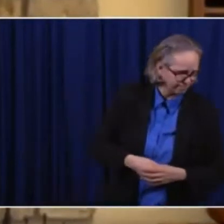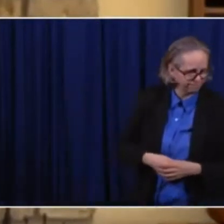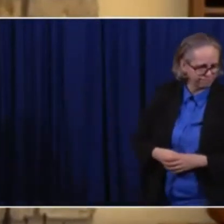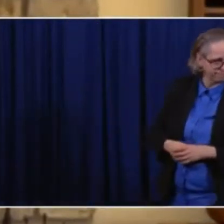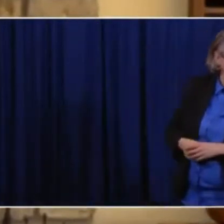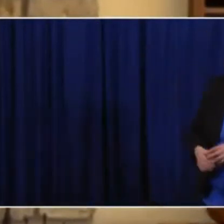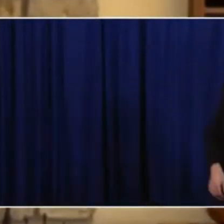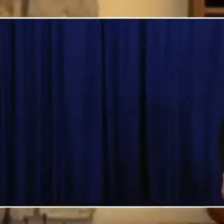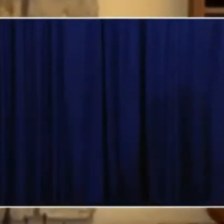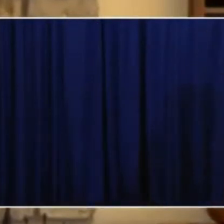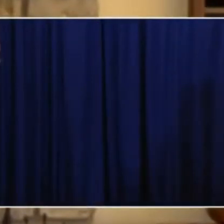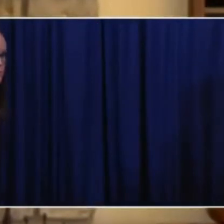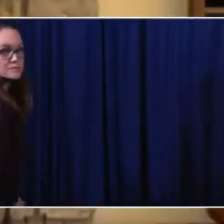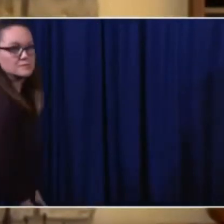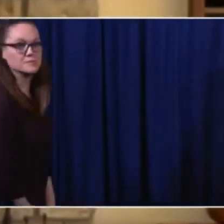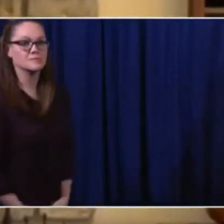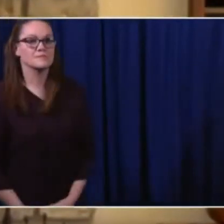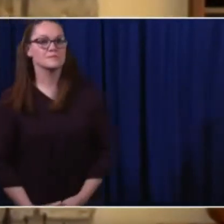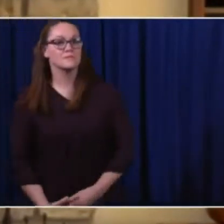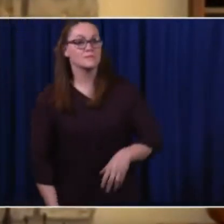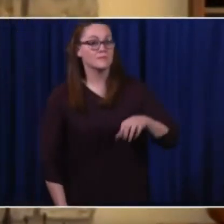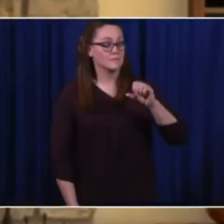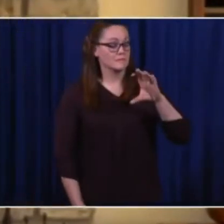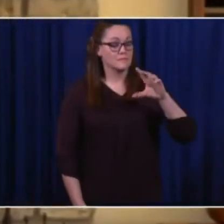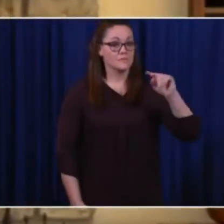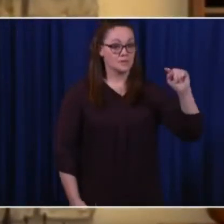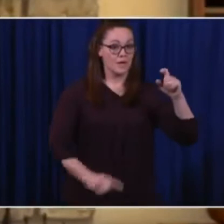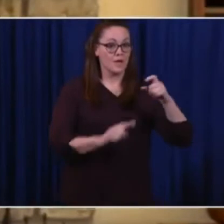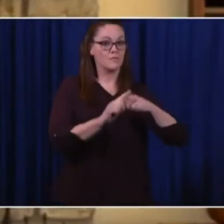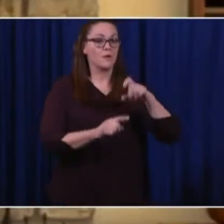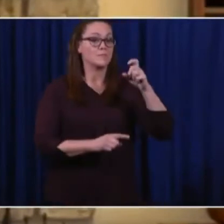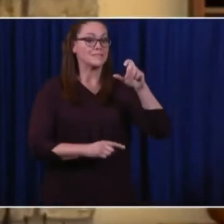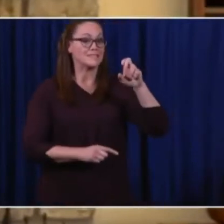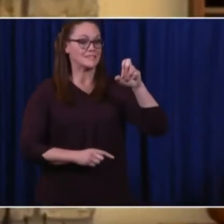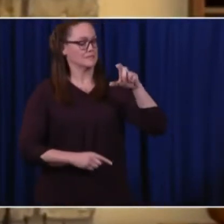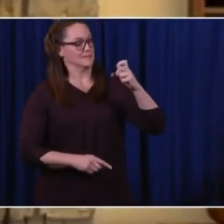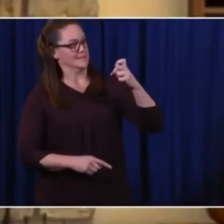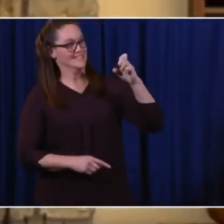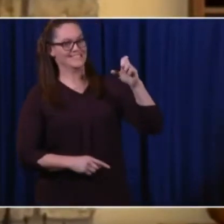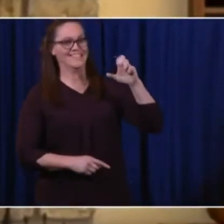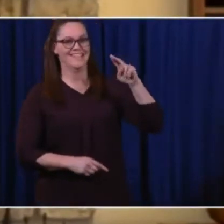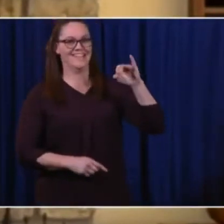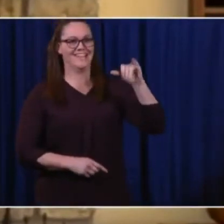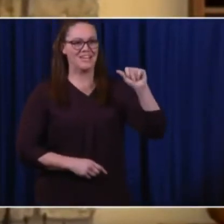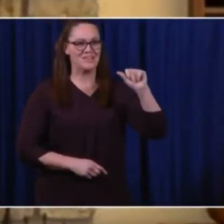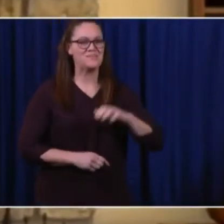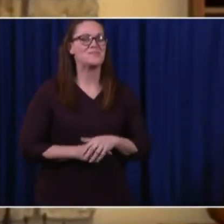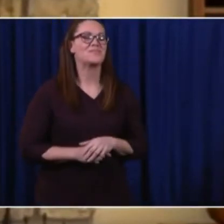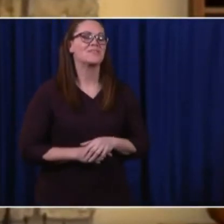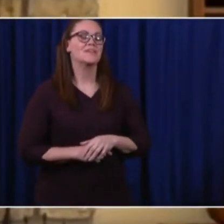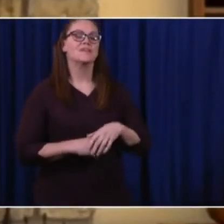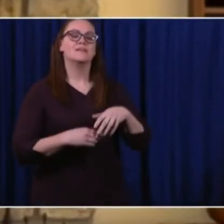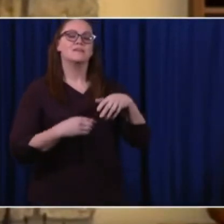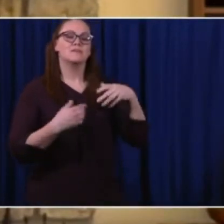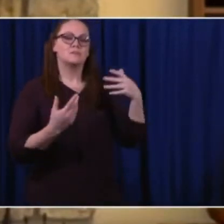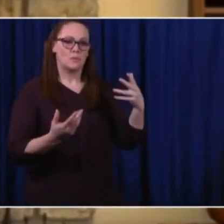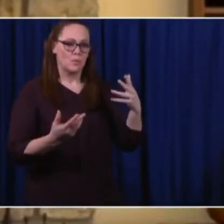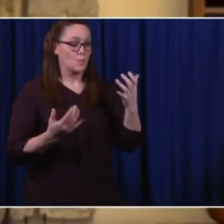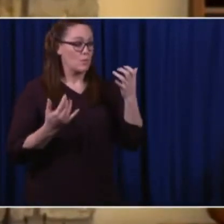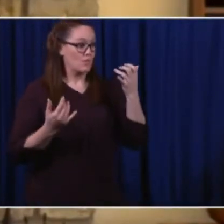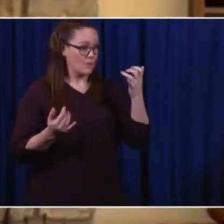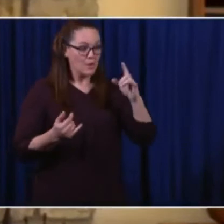you? I'm well, sir. Good. A lot of schools, or not a lot, but there are many schools in the Dayton area who are starting to go back to